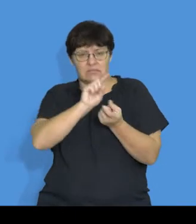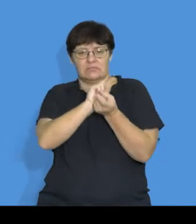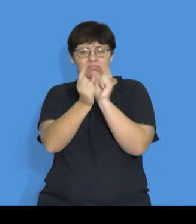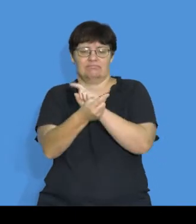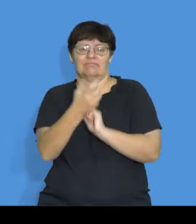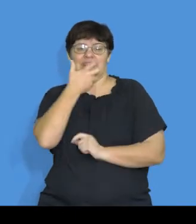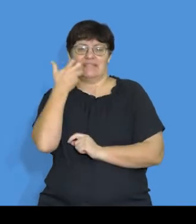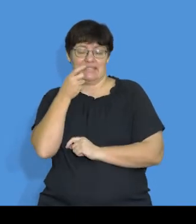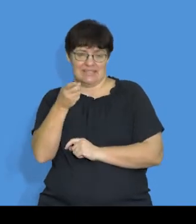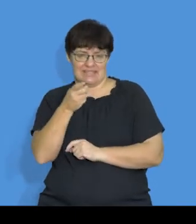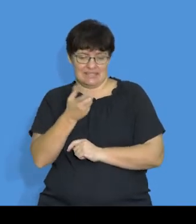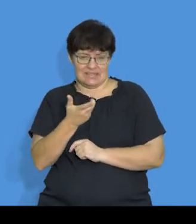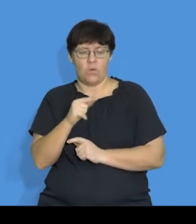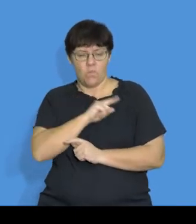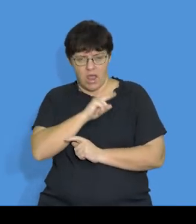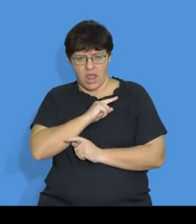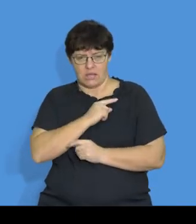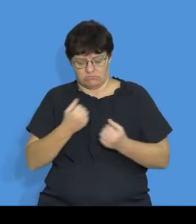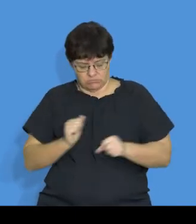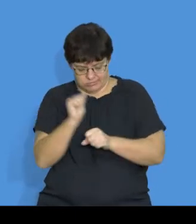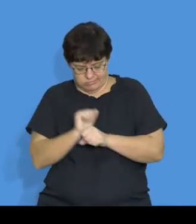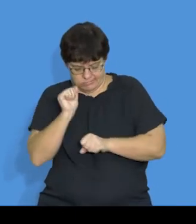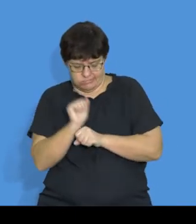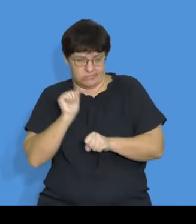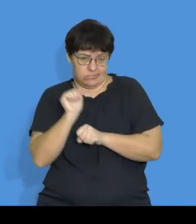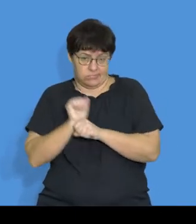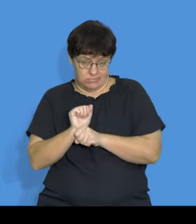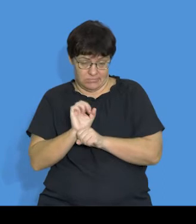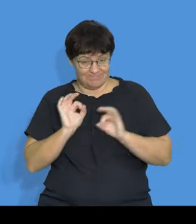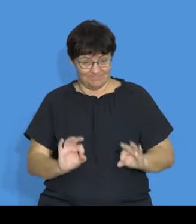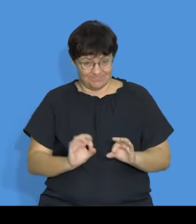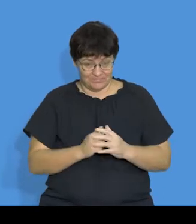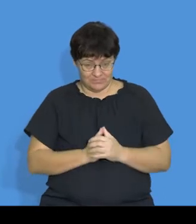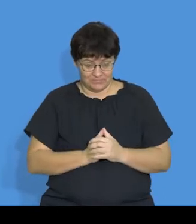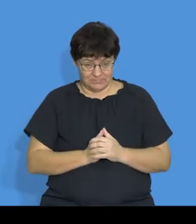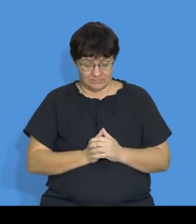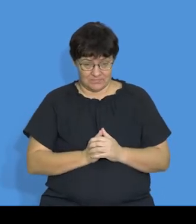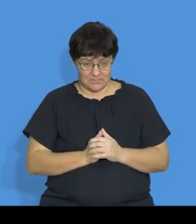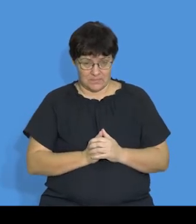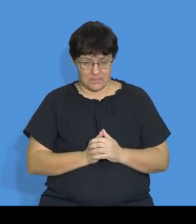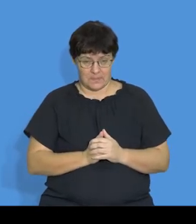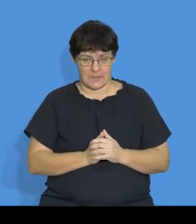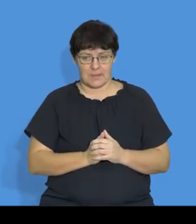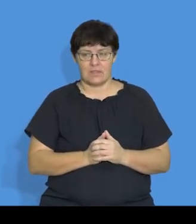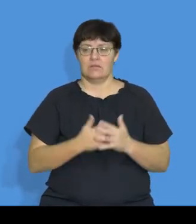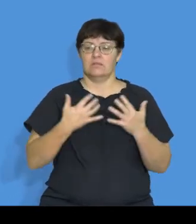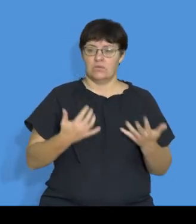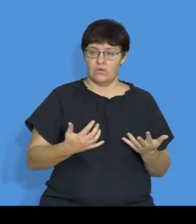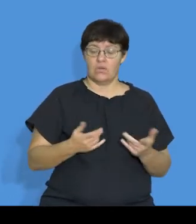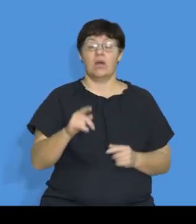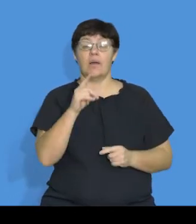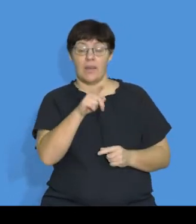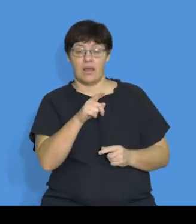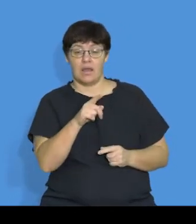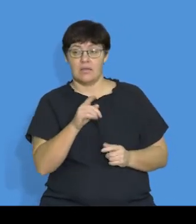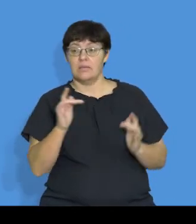to heat as the battery does work in terms of per coulomb of charge. So when a battery is connected